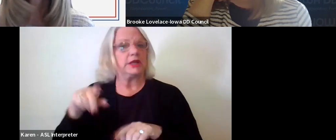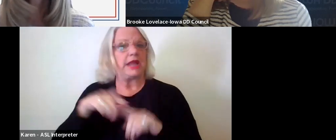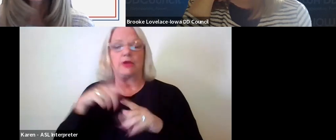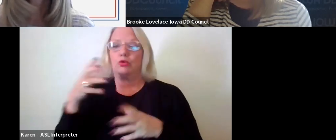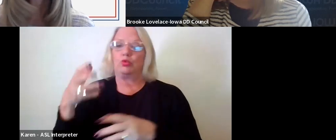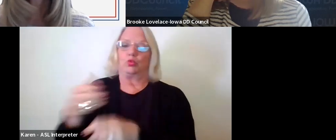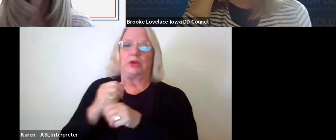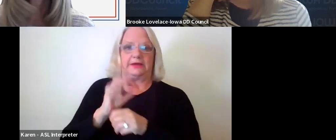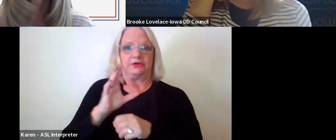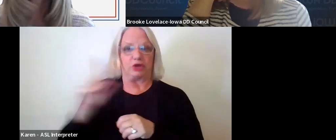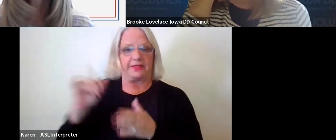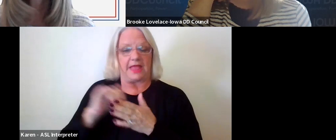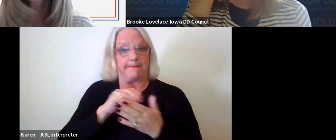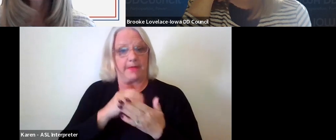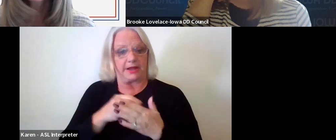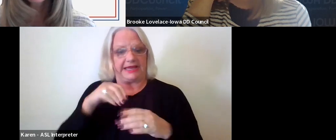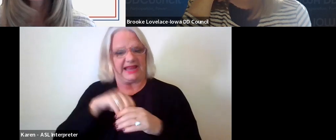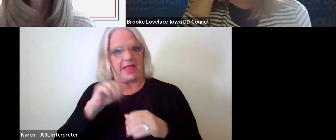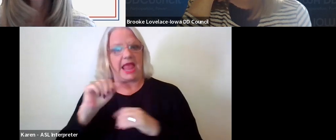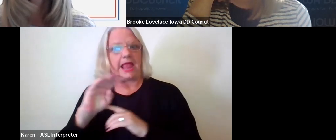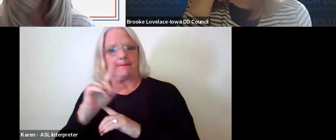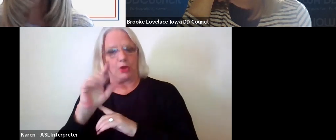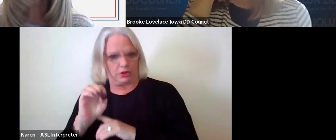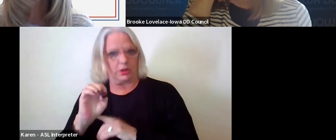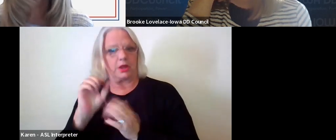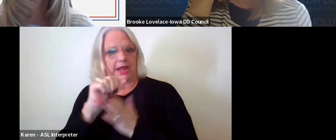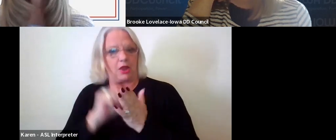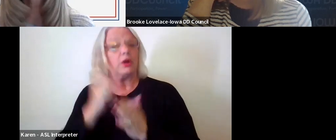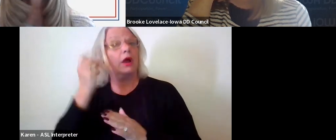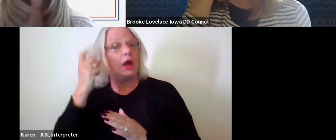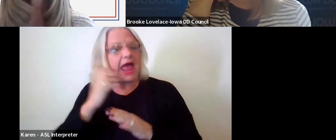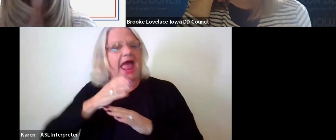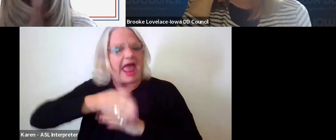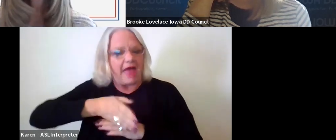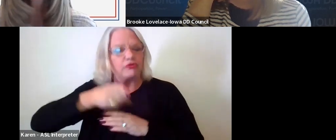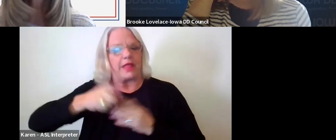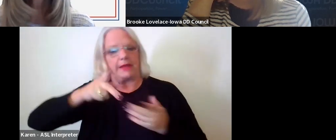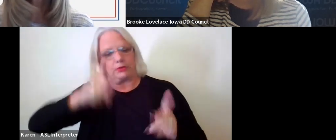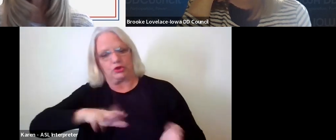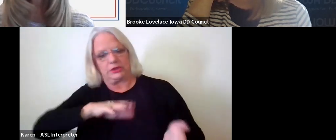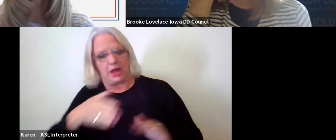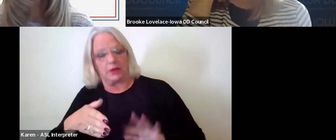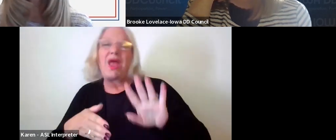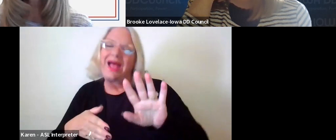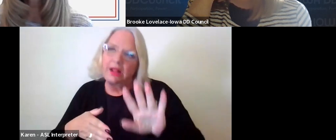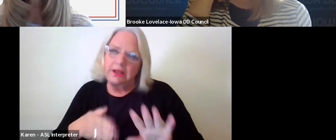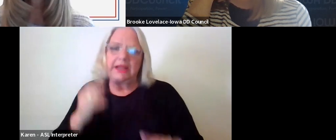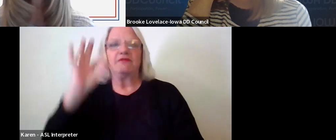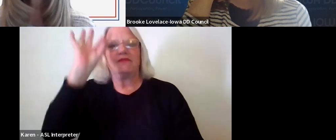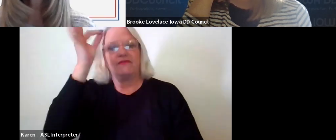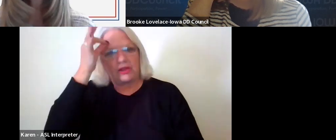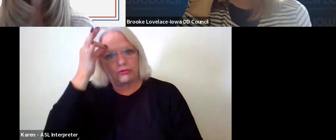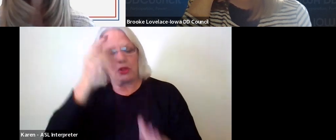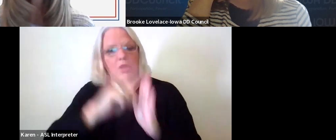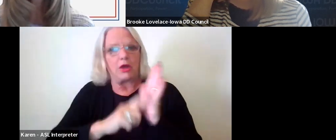an ABLE account following the death of the account owner, unless required by federal law. And I'm not going to go into that in